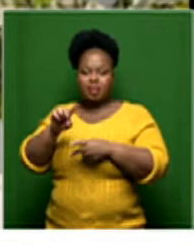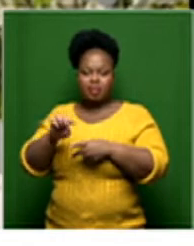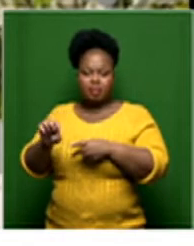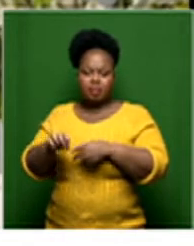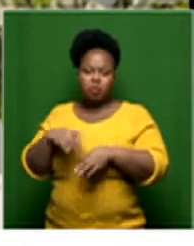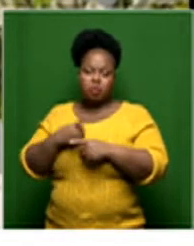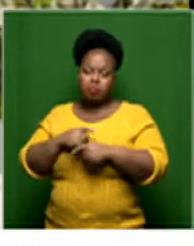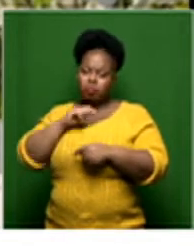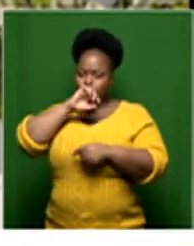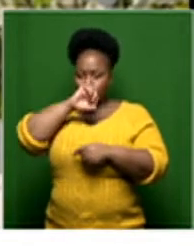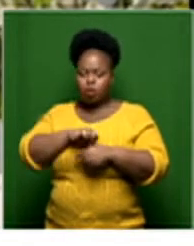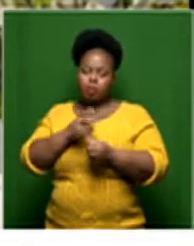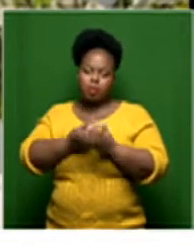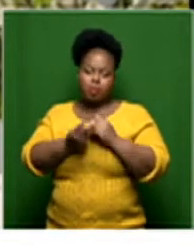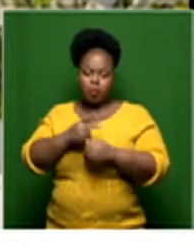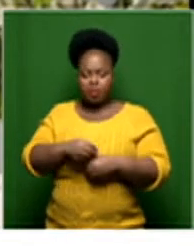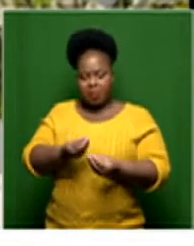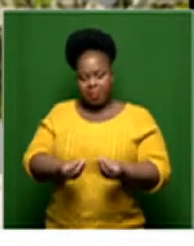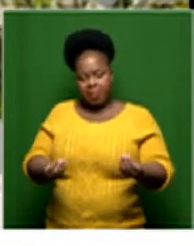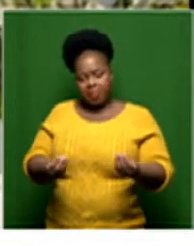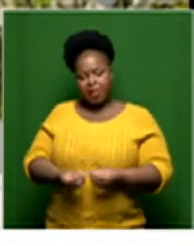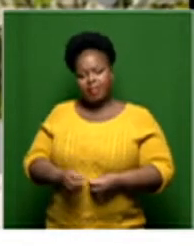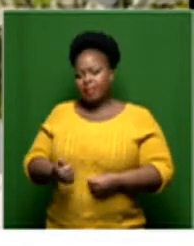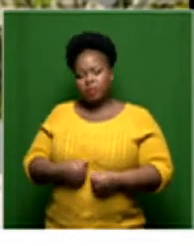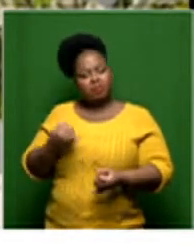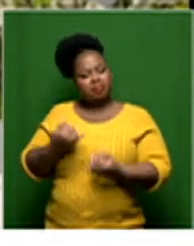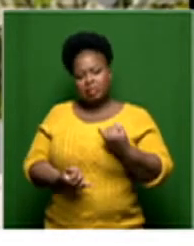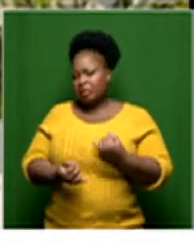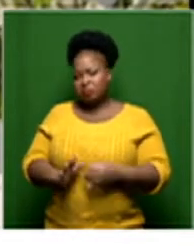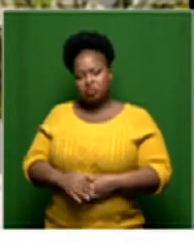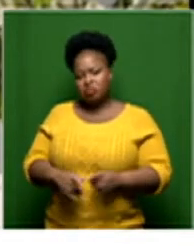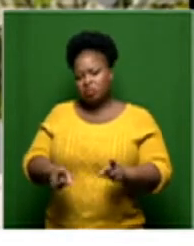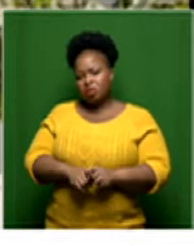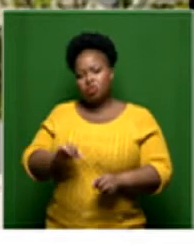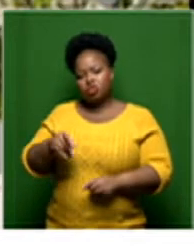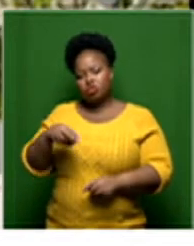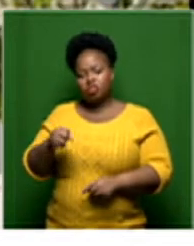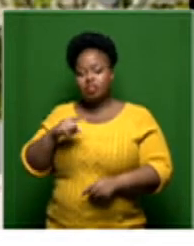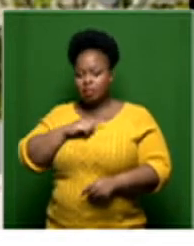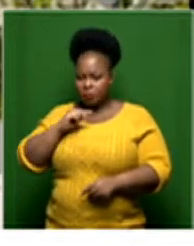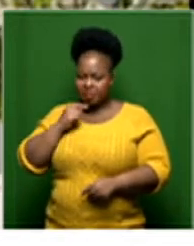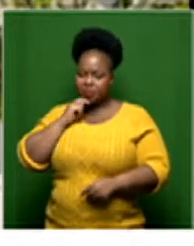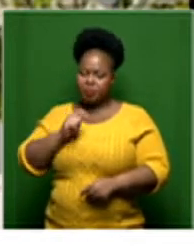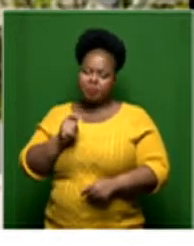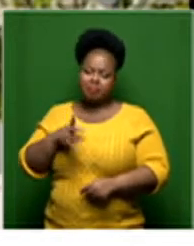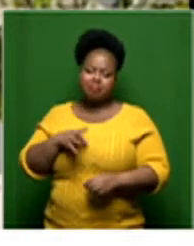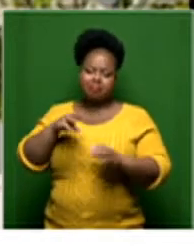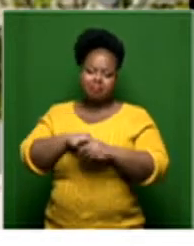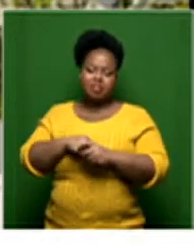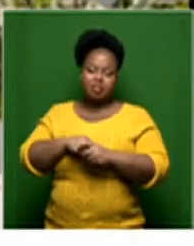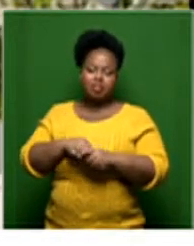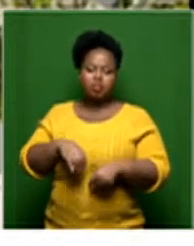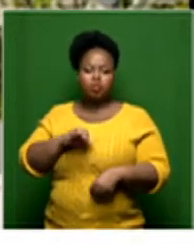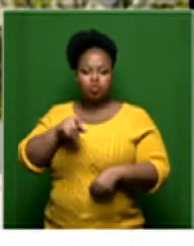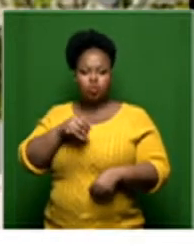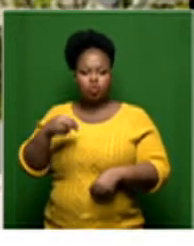absolutely adored both of those boys. And it wasn't a mistake, certainly with Josh, that he went into the theatre world.